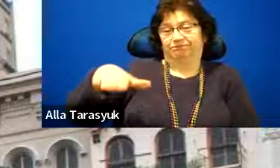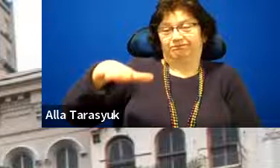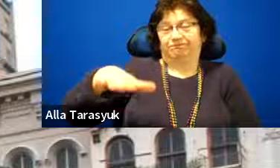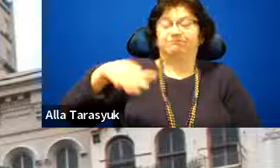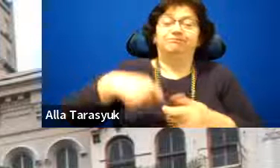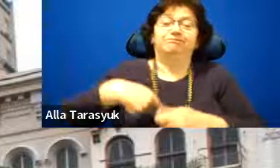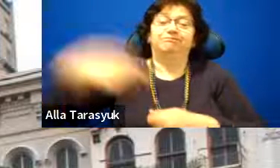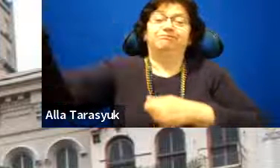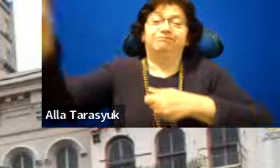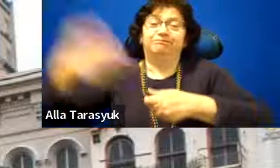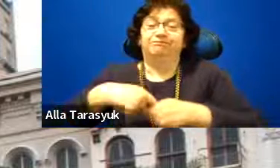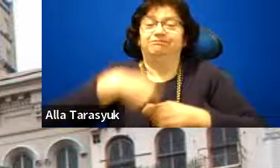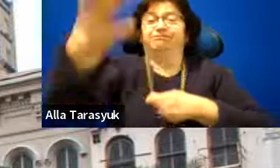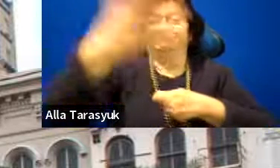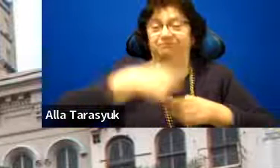Float.